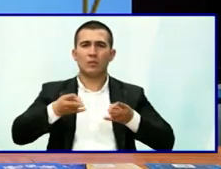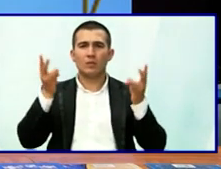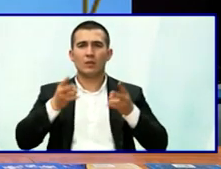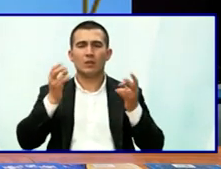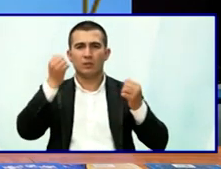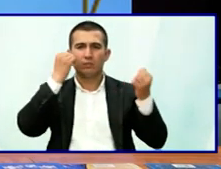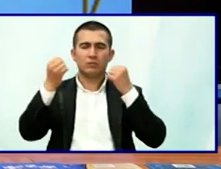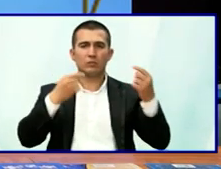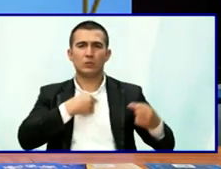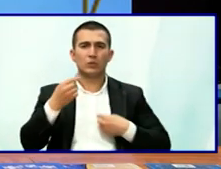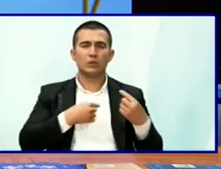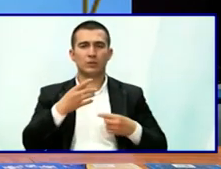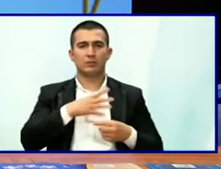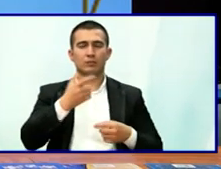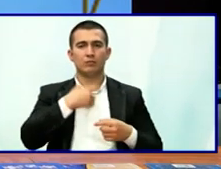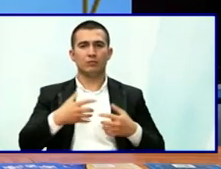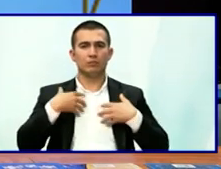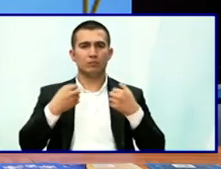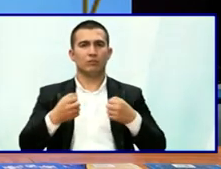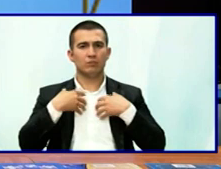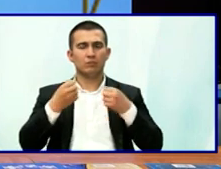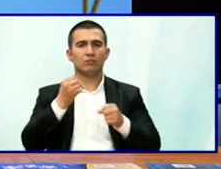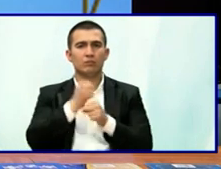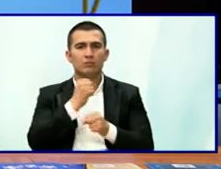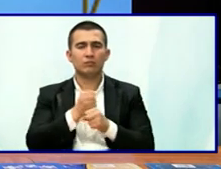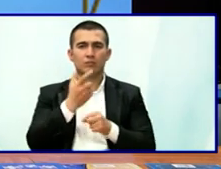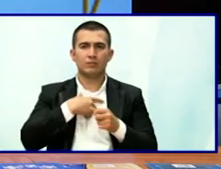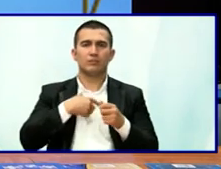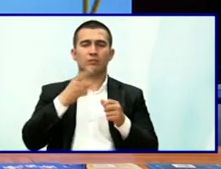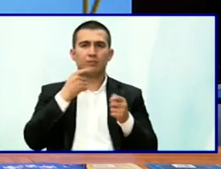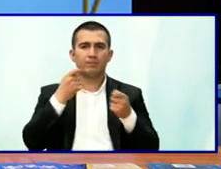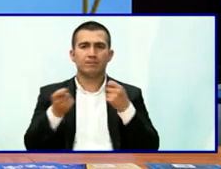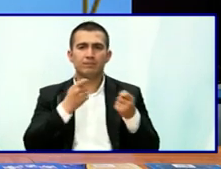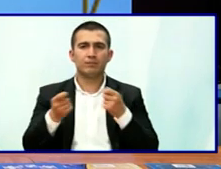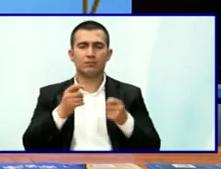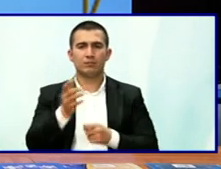qolgan. Gohida inqilob, gohida uni